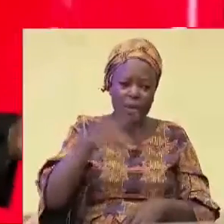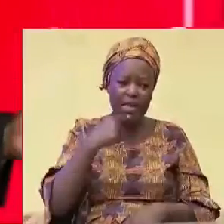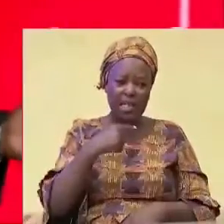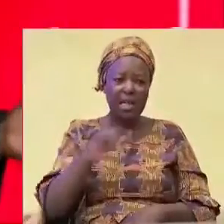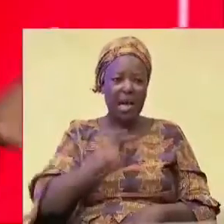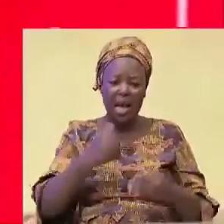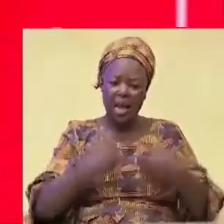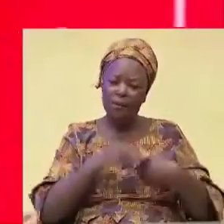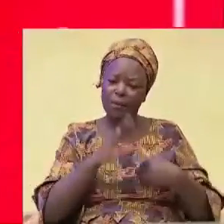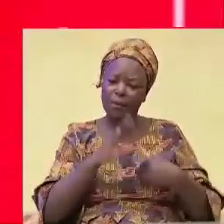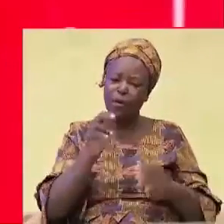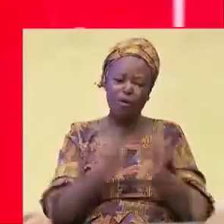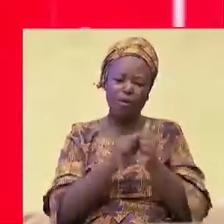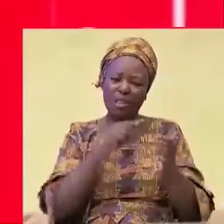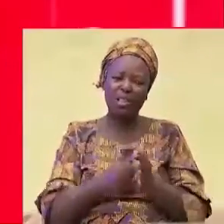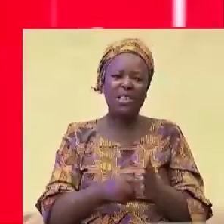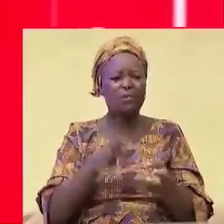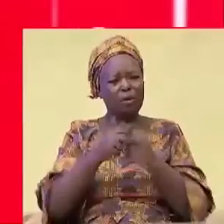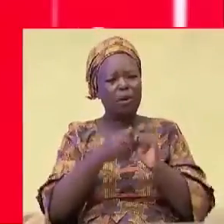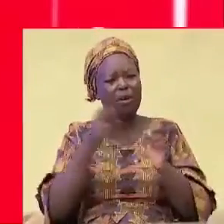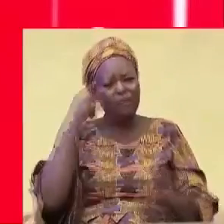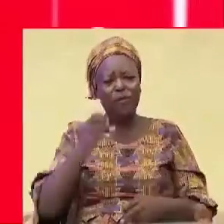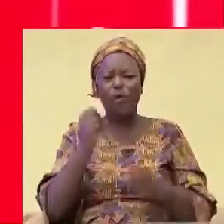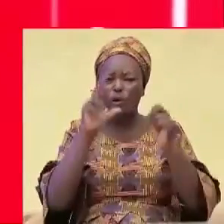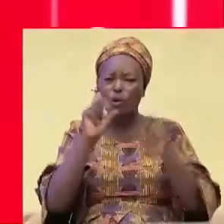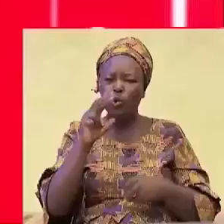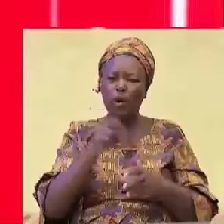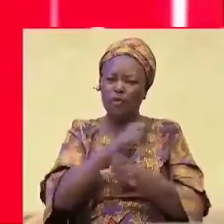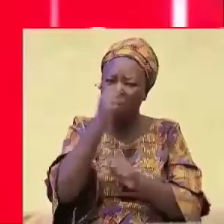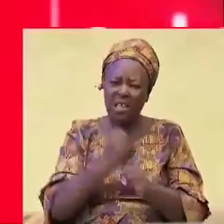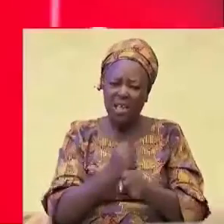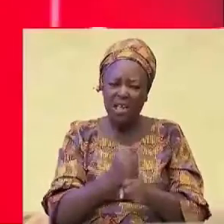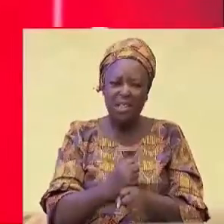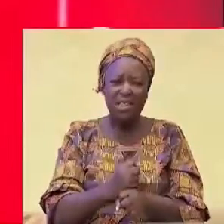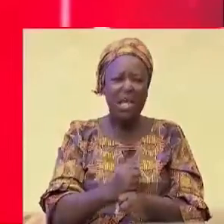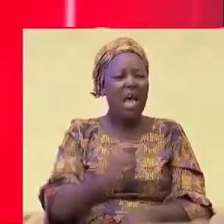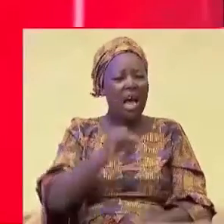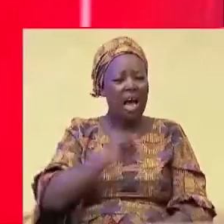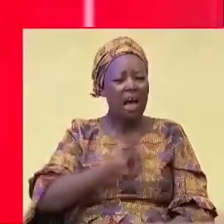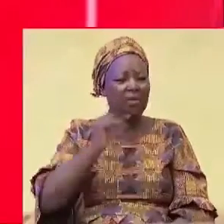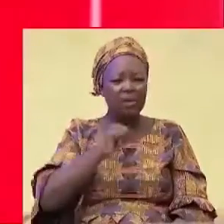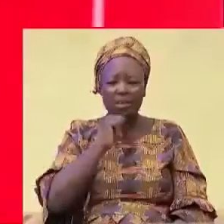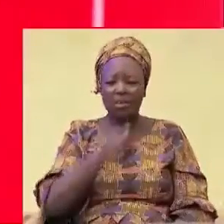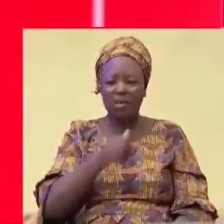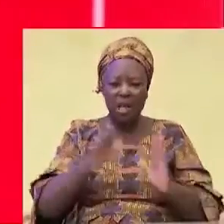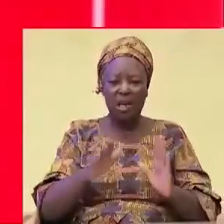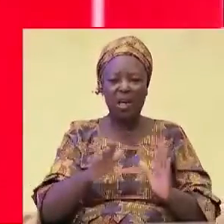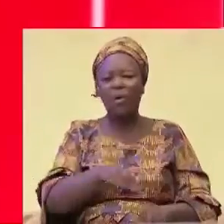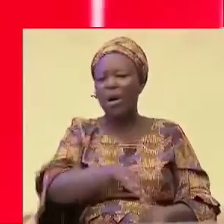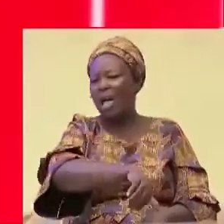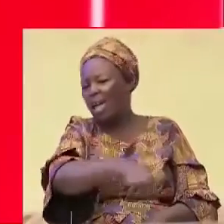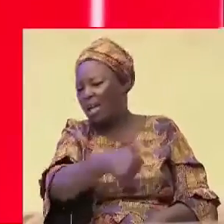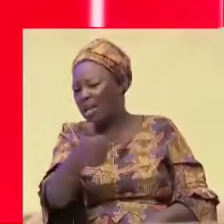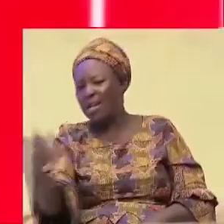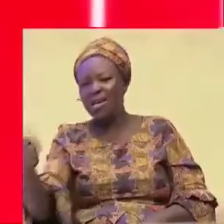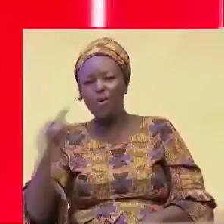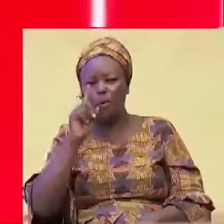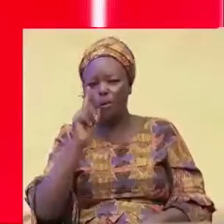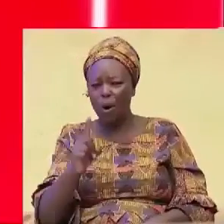issue for 12 years, and I'm not going to allow any press, any